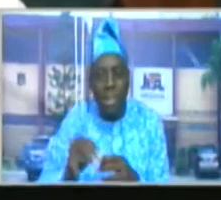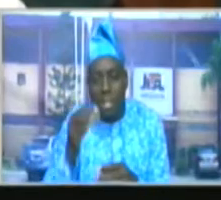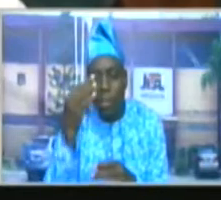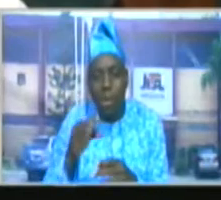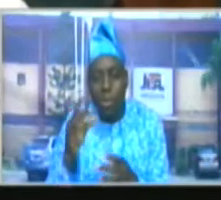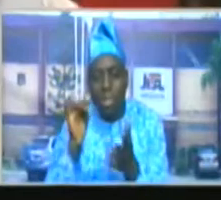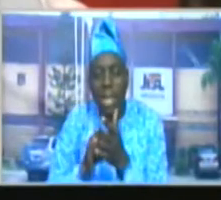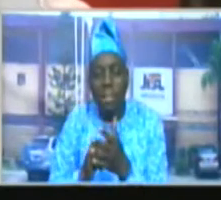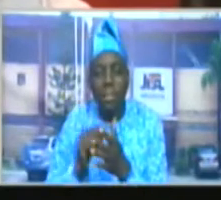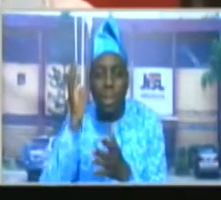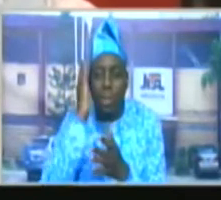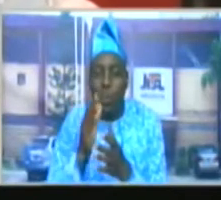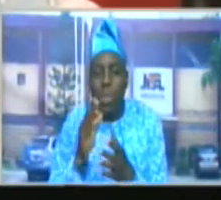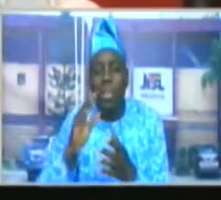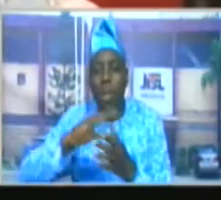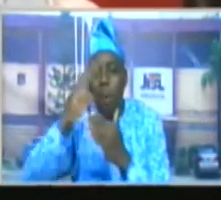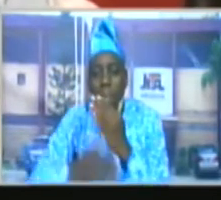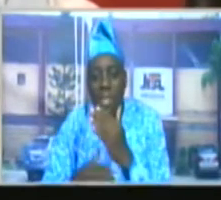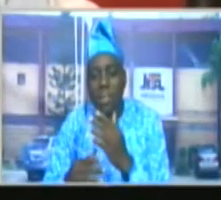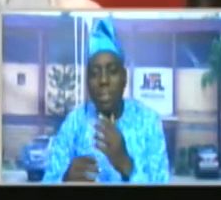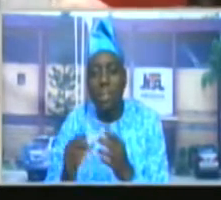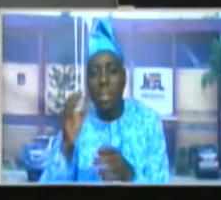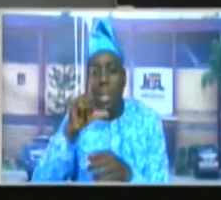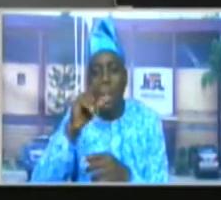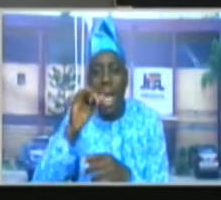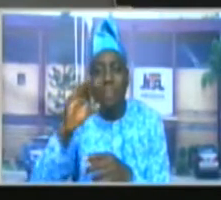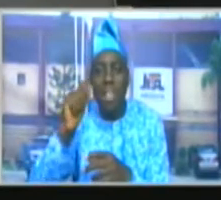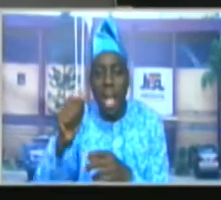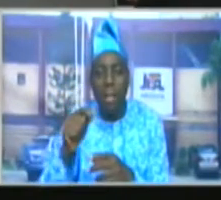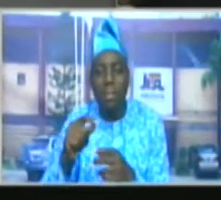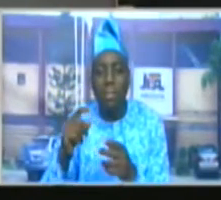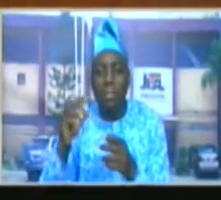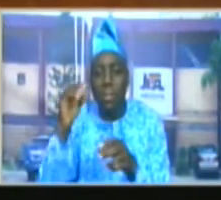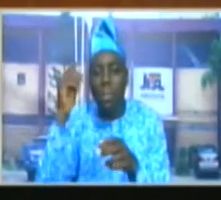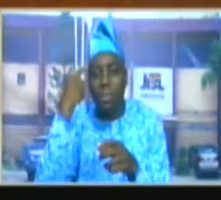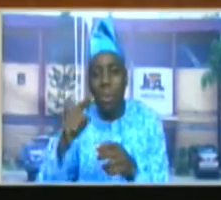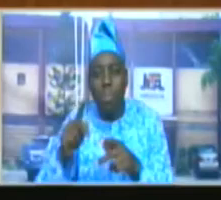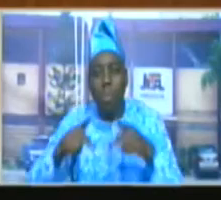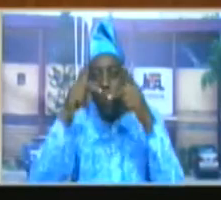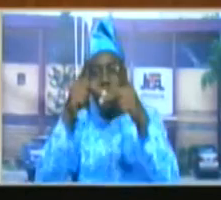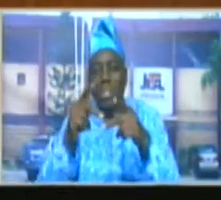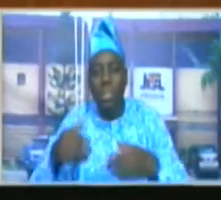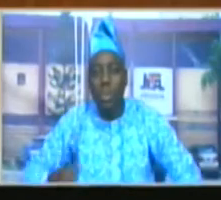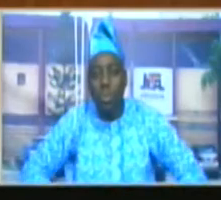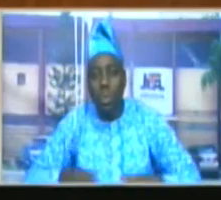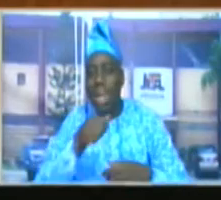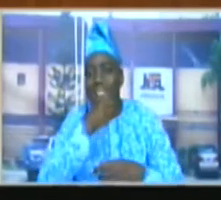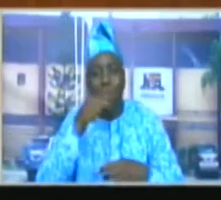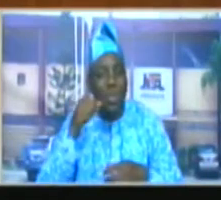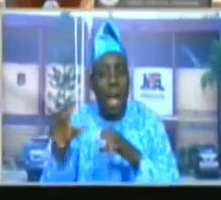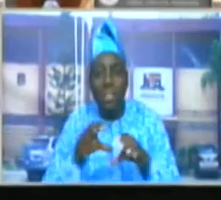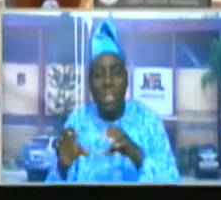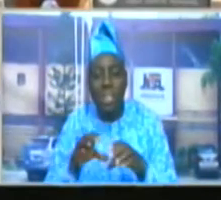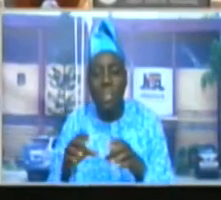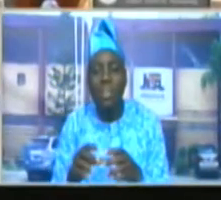be utilized in the completion of the Lafia Cafe Road and the balance in promoting youth agricultural activities,